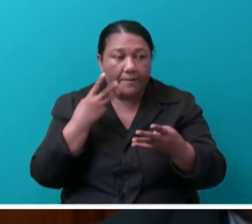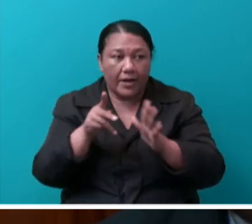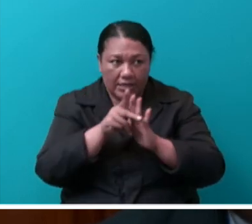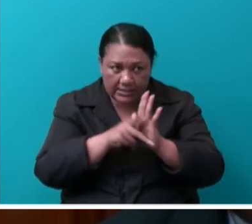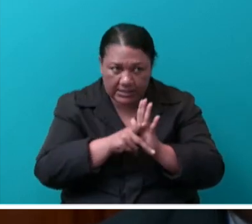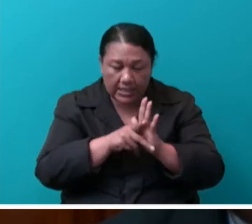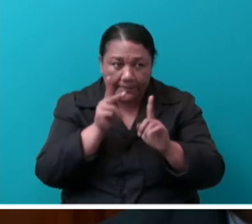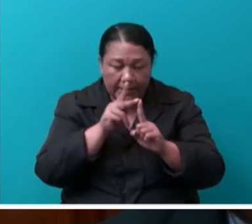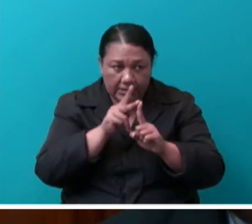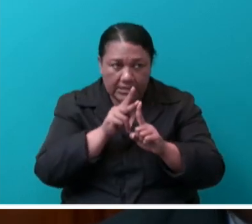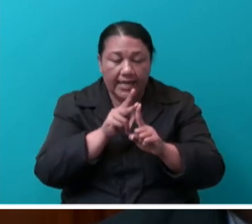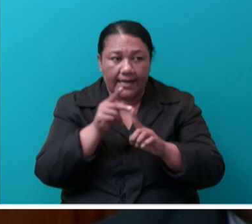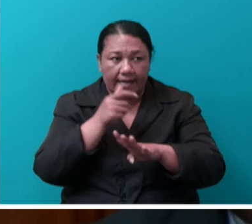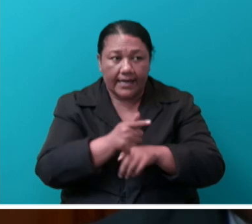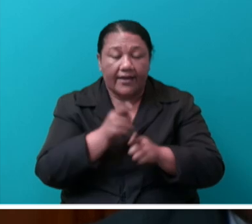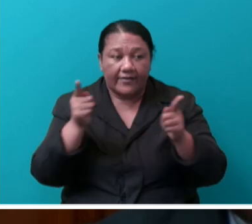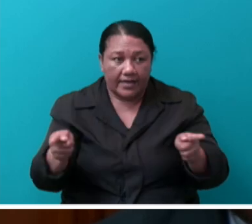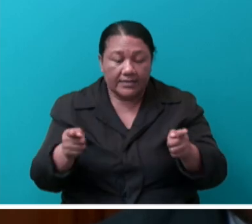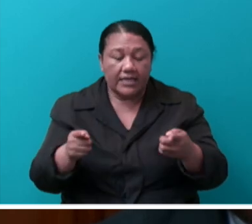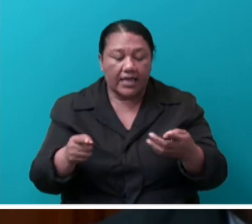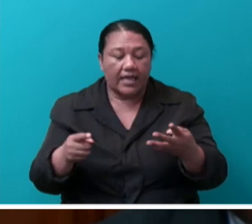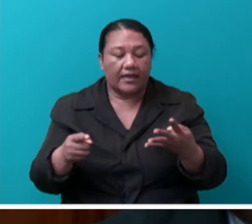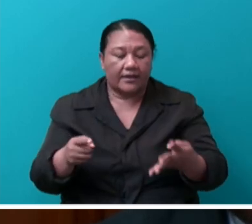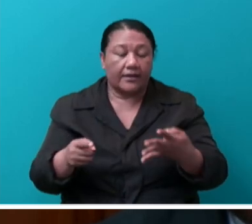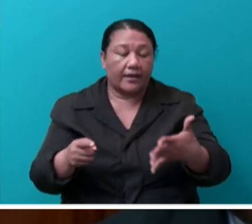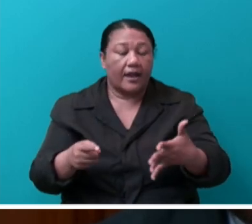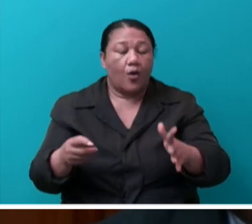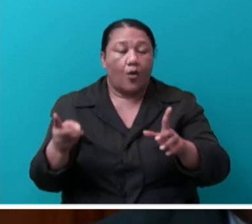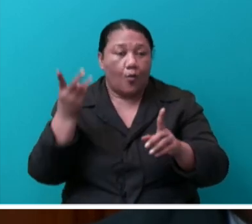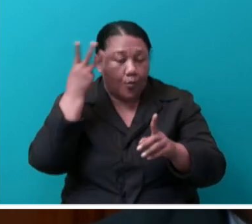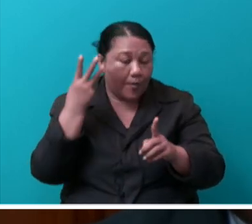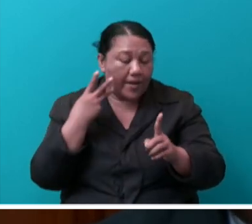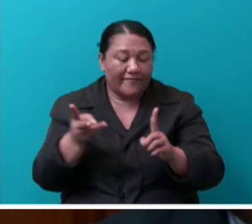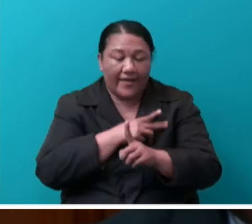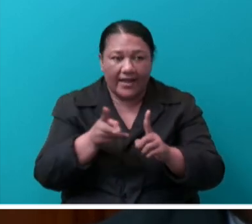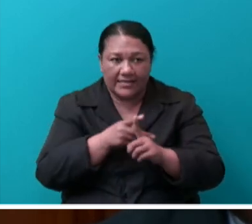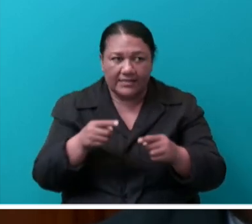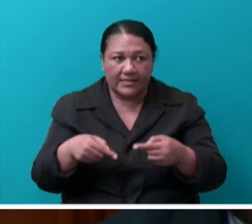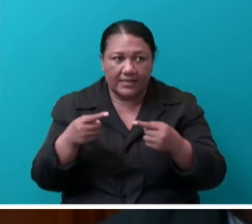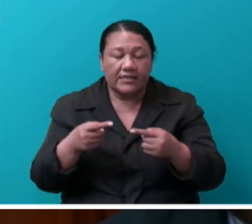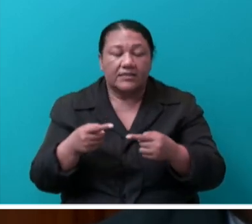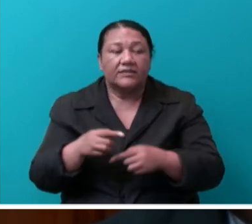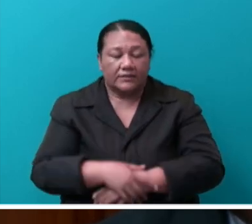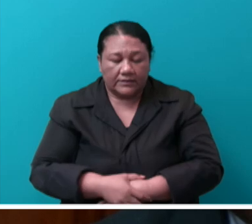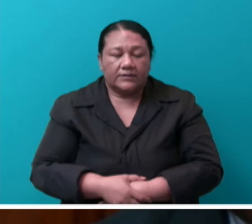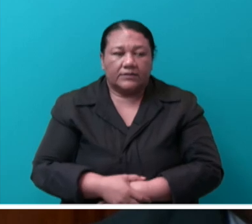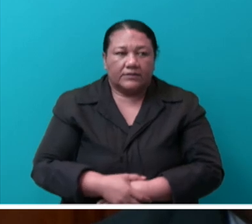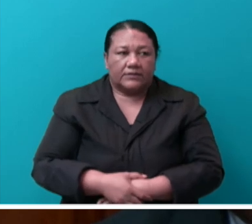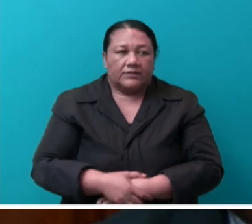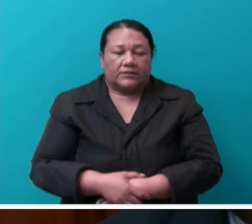of course, the elimination of violence against women and children. As such, Honorable Speaker, with alignments to the critical areas of